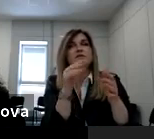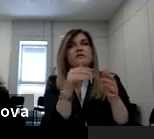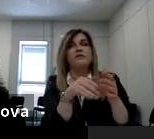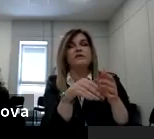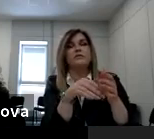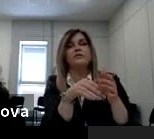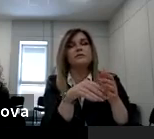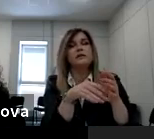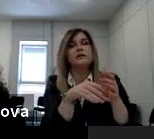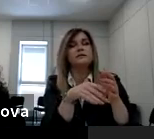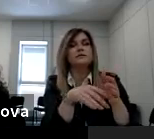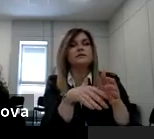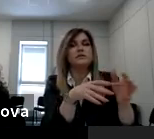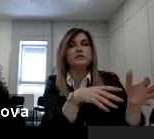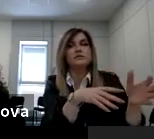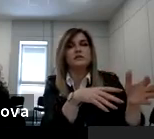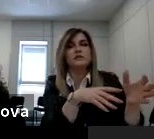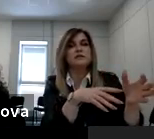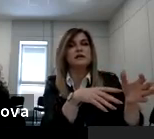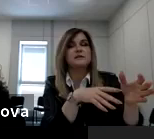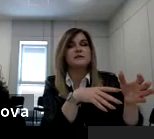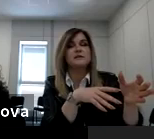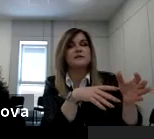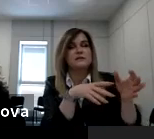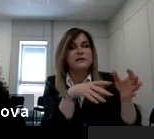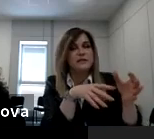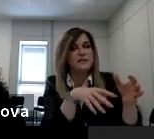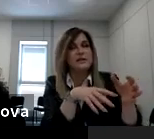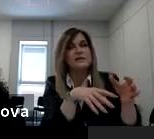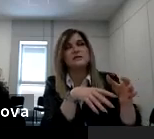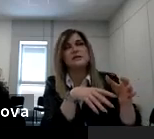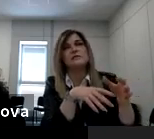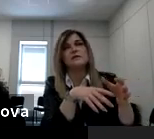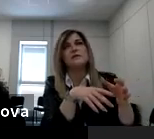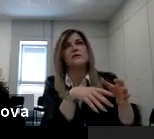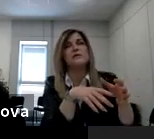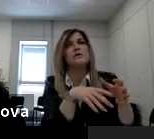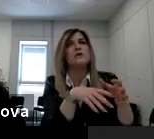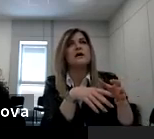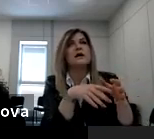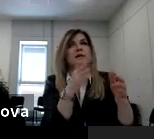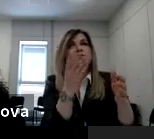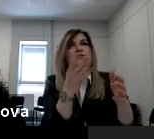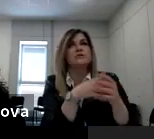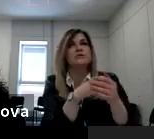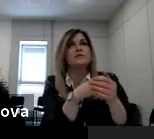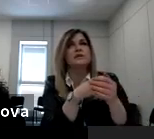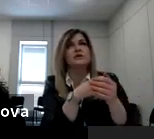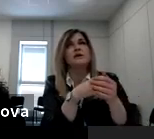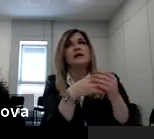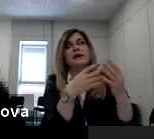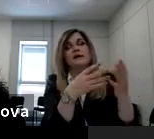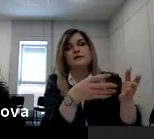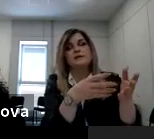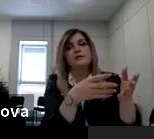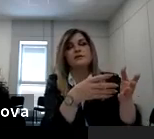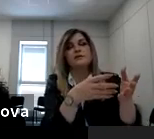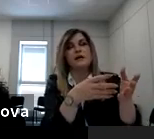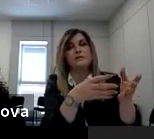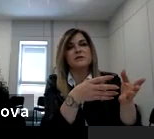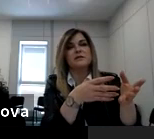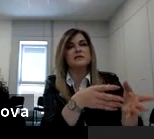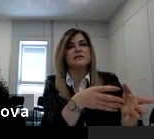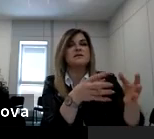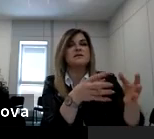models on the top, on the bottom, in order to achieve the needed lighting effect on the wall, as shown on the picture. And it is